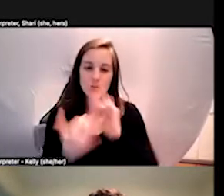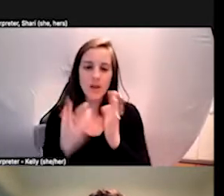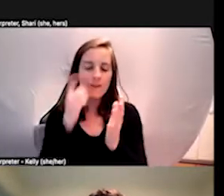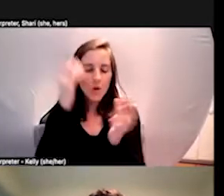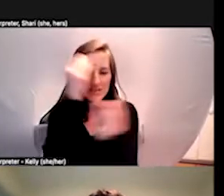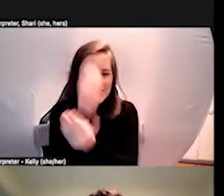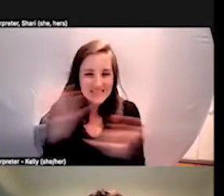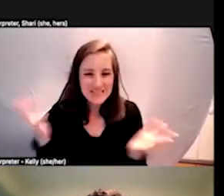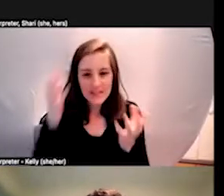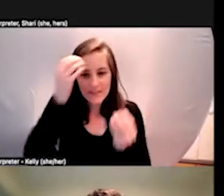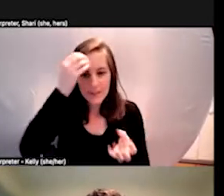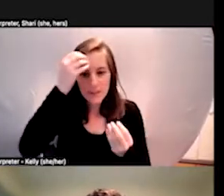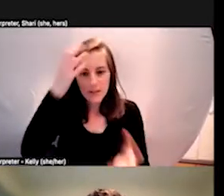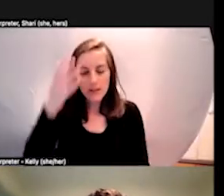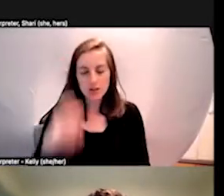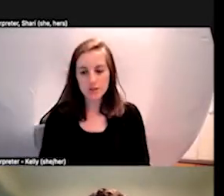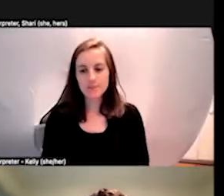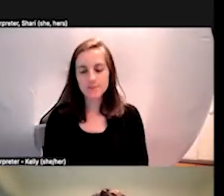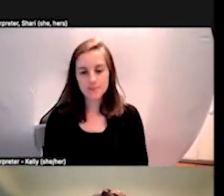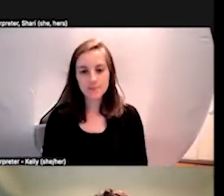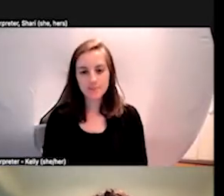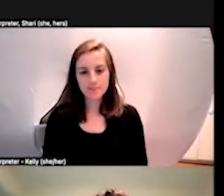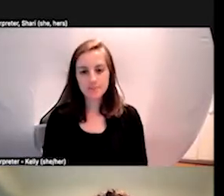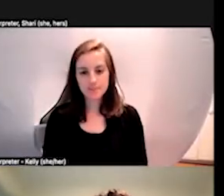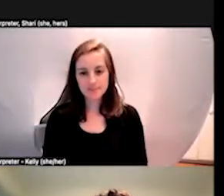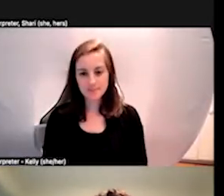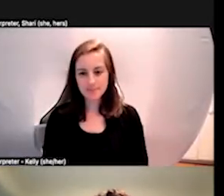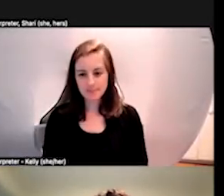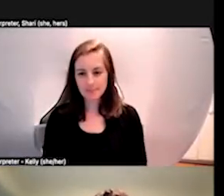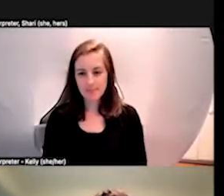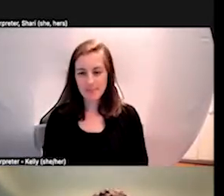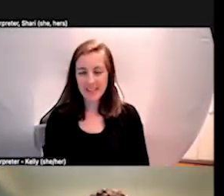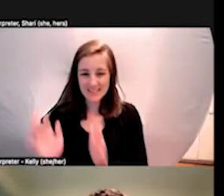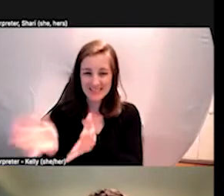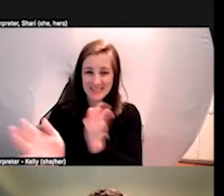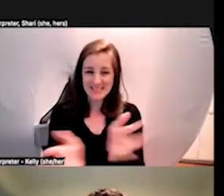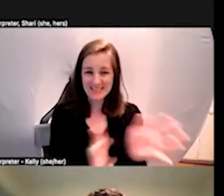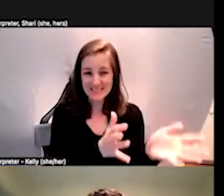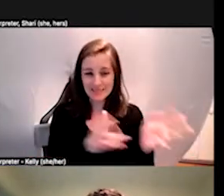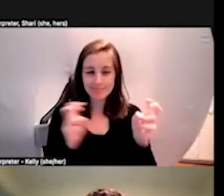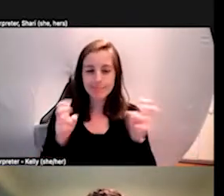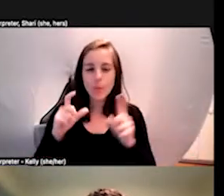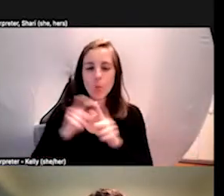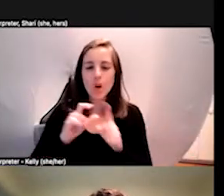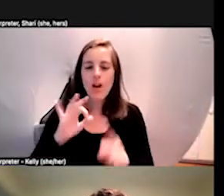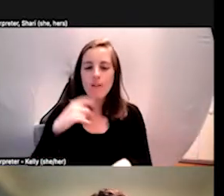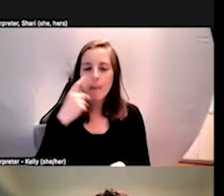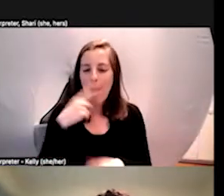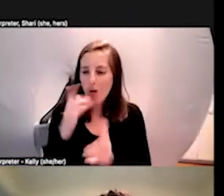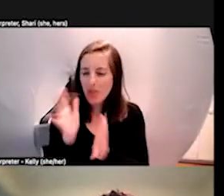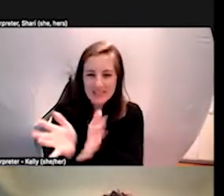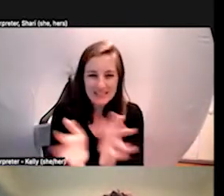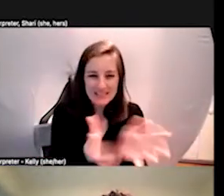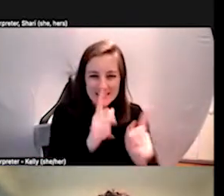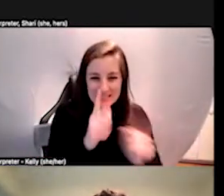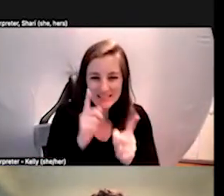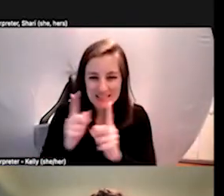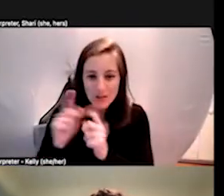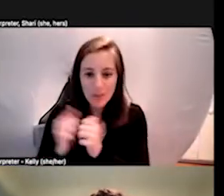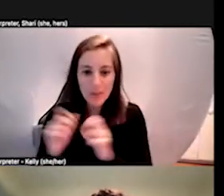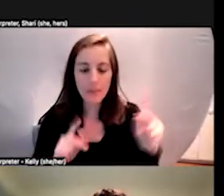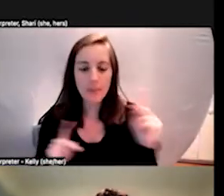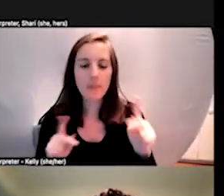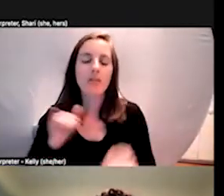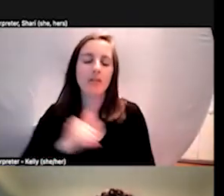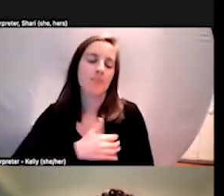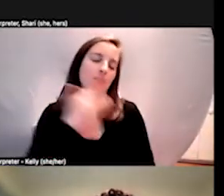Word of mouth is a really great way to find out about other resources, both to find out about things that